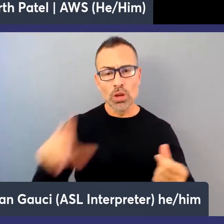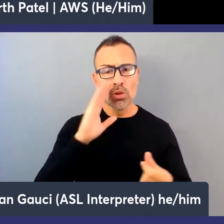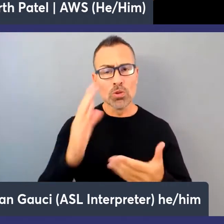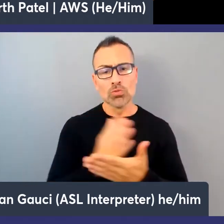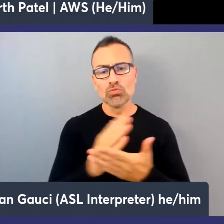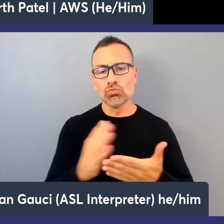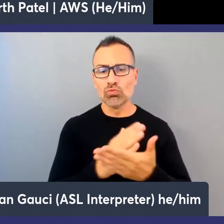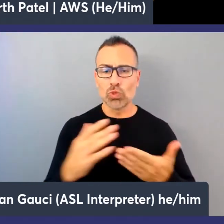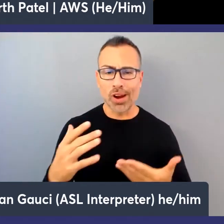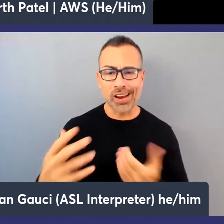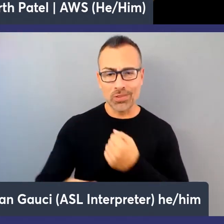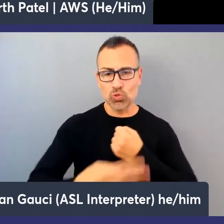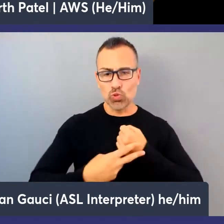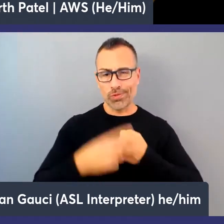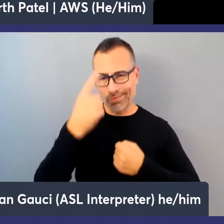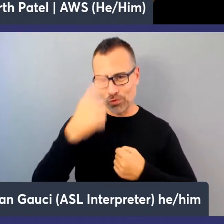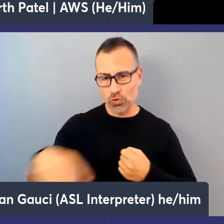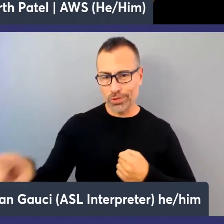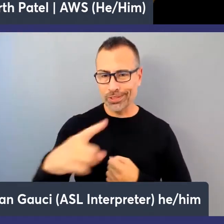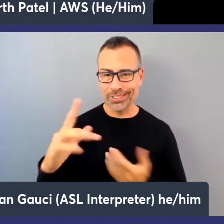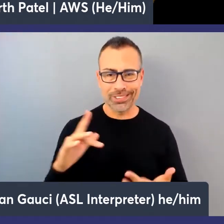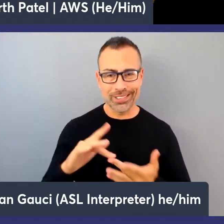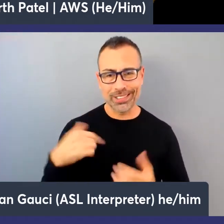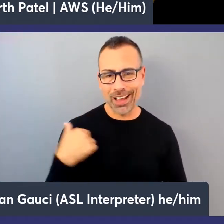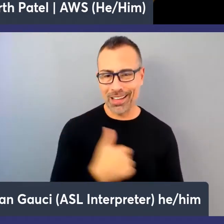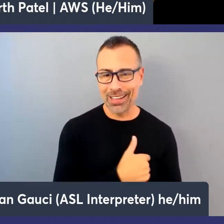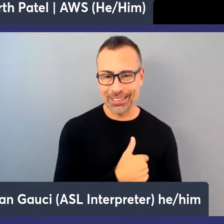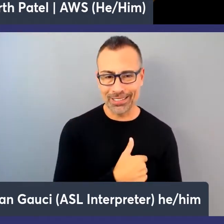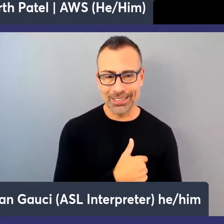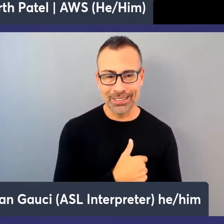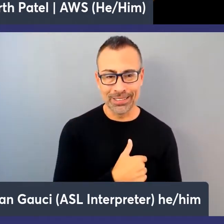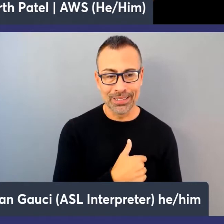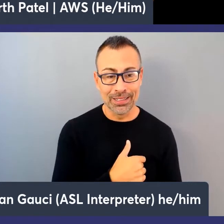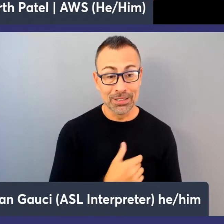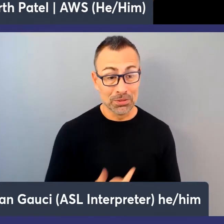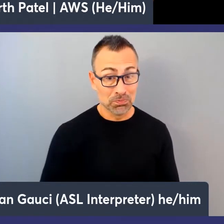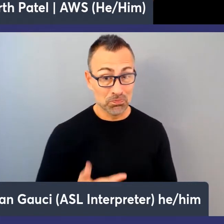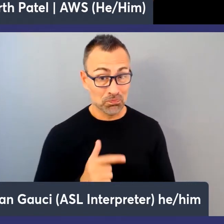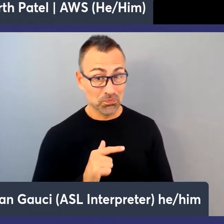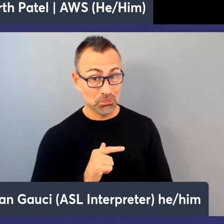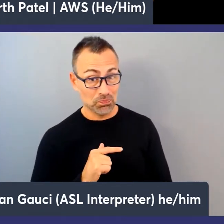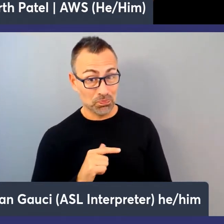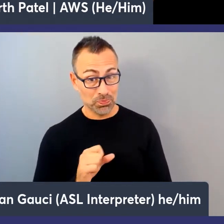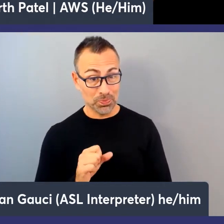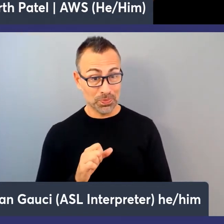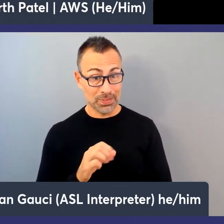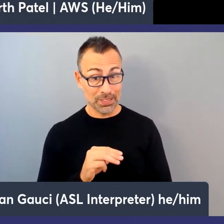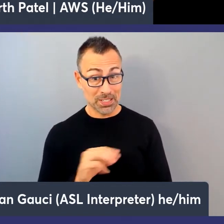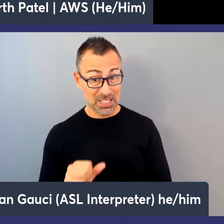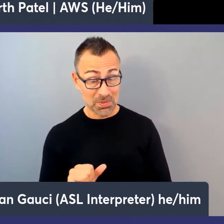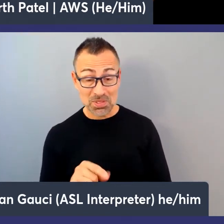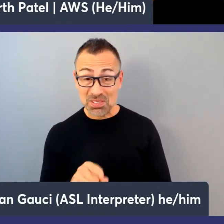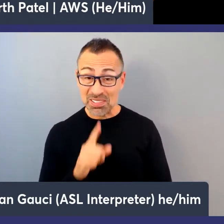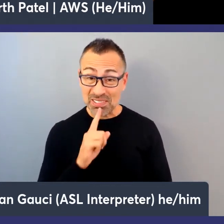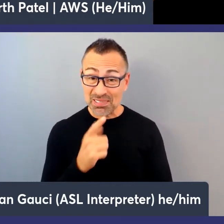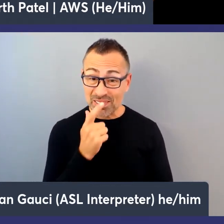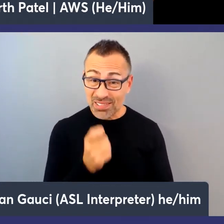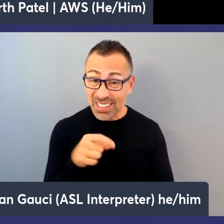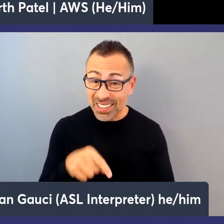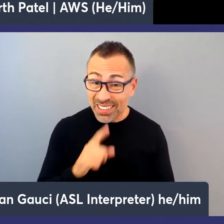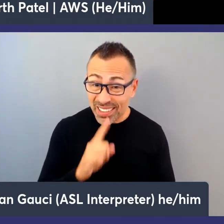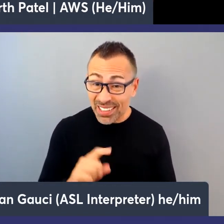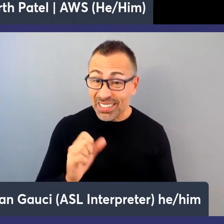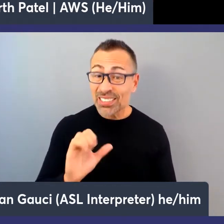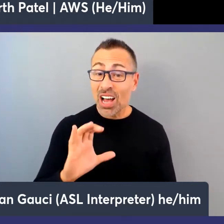Cool. This is interesting. So, pretty much, so there's a support channel where people log in and they